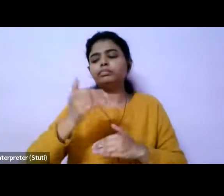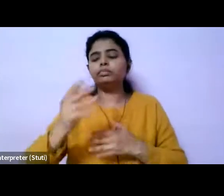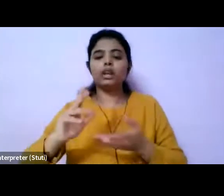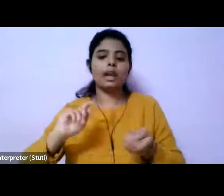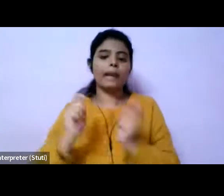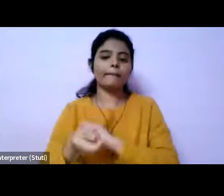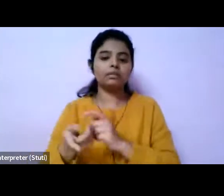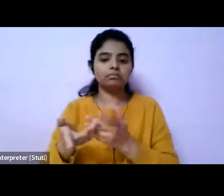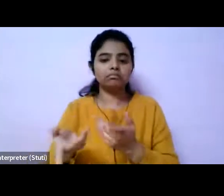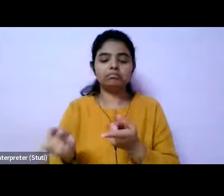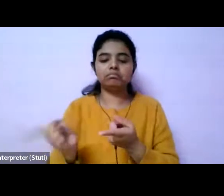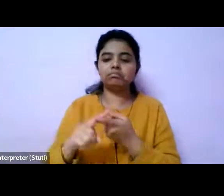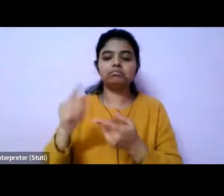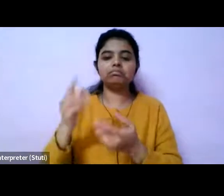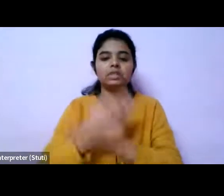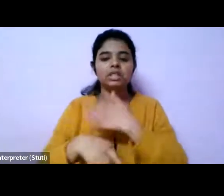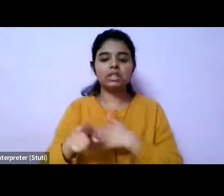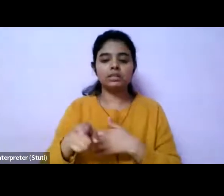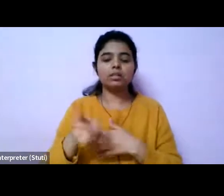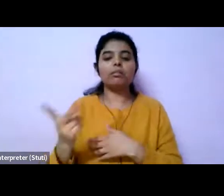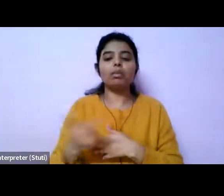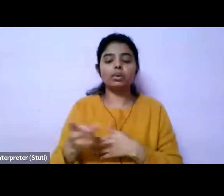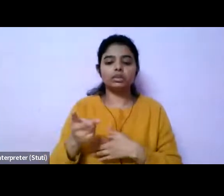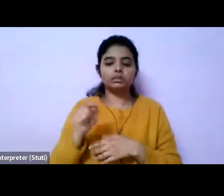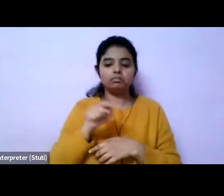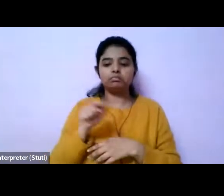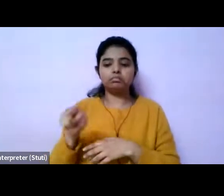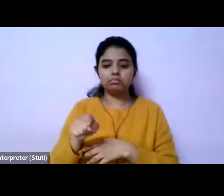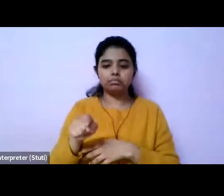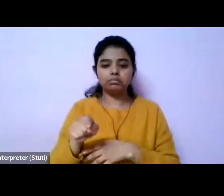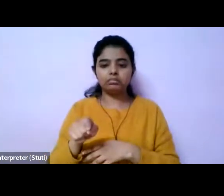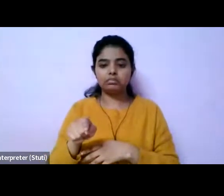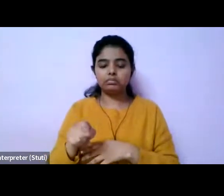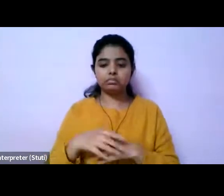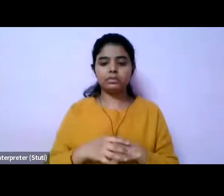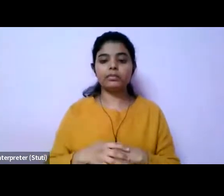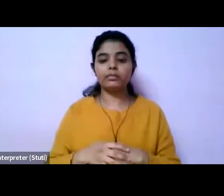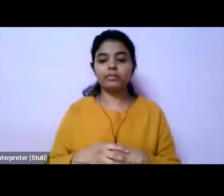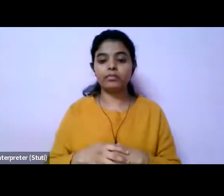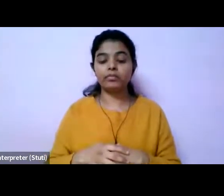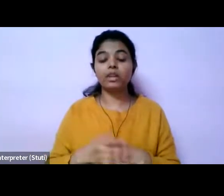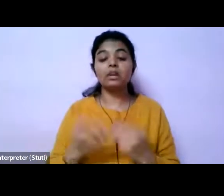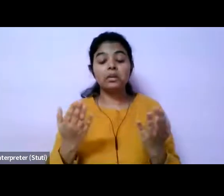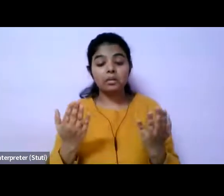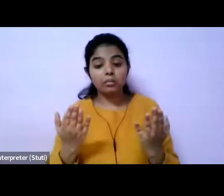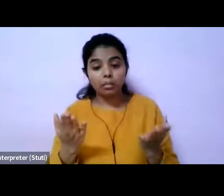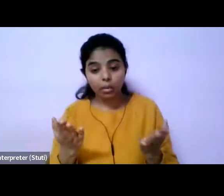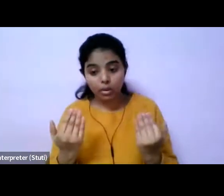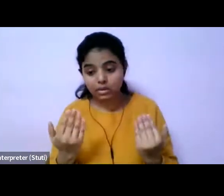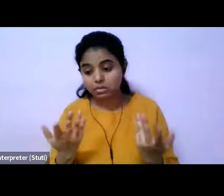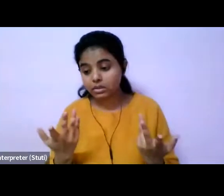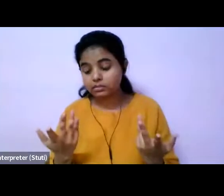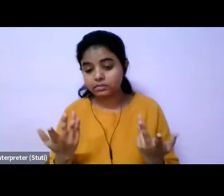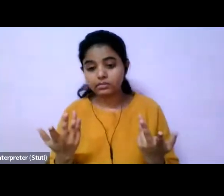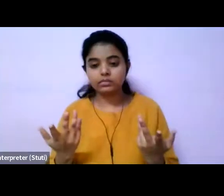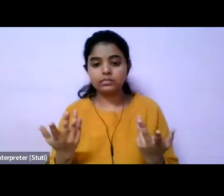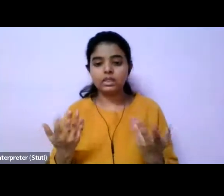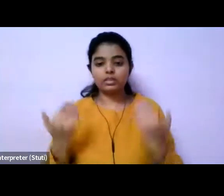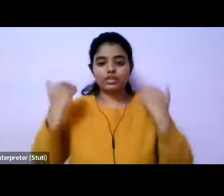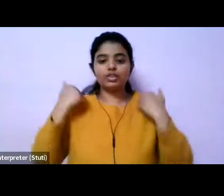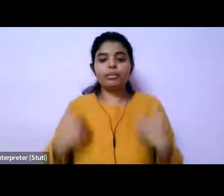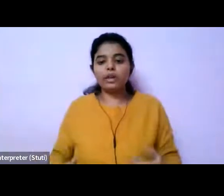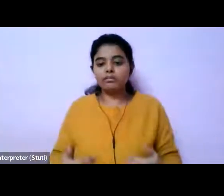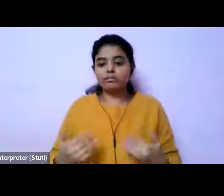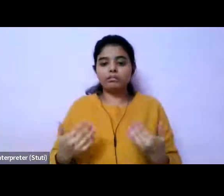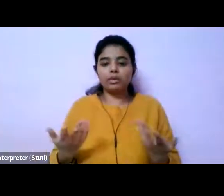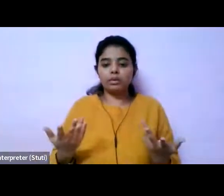paper that preceded mine, especially not the cyborg body, though it has its the human body, the human